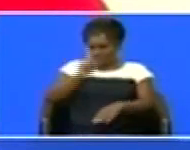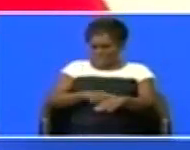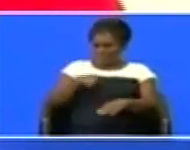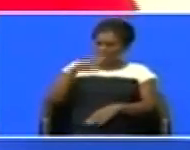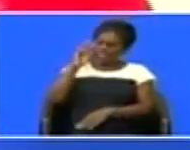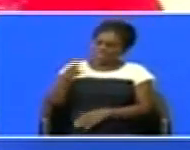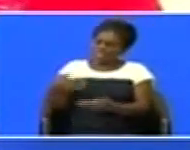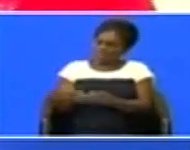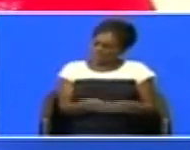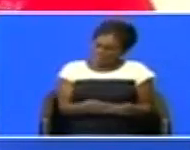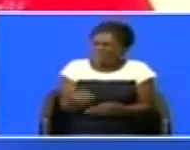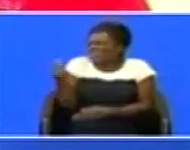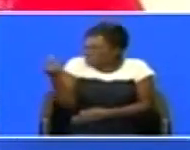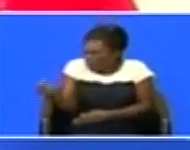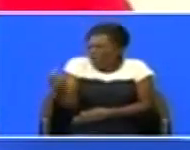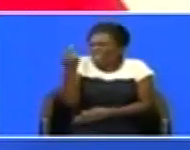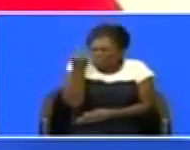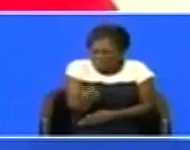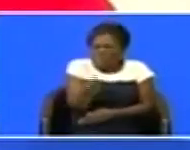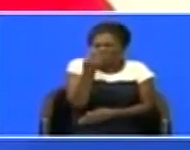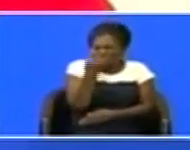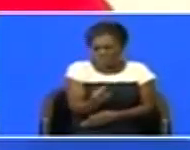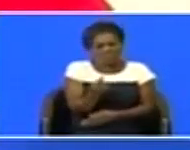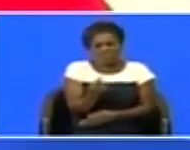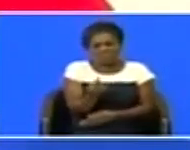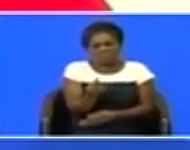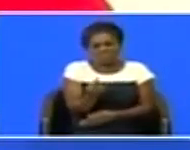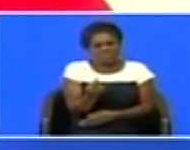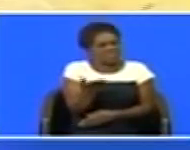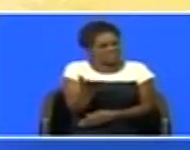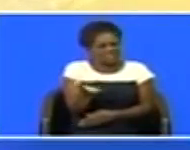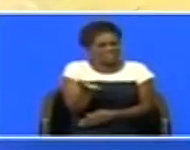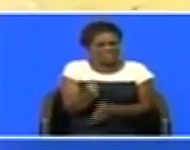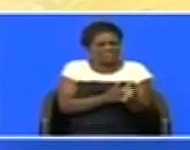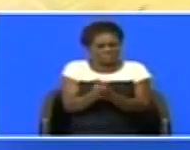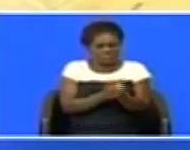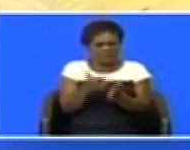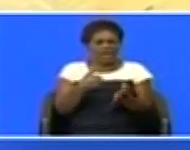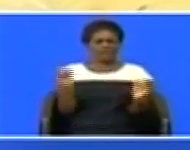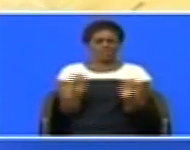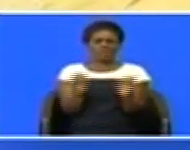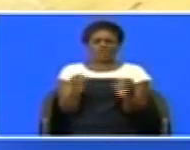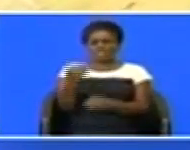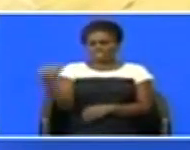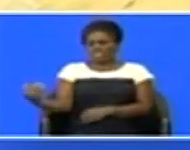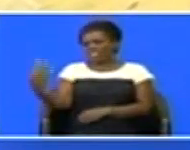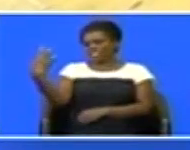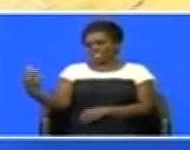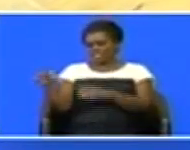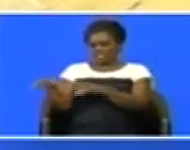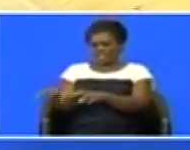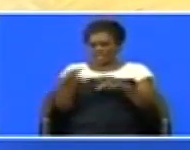seeing my babies, the way they were so tiny, they were the tiniest, and surviving, that is what gave me morale. The three children suffered